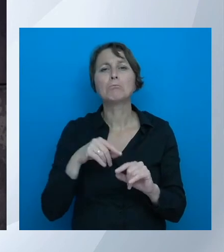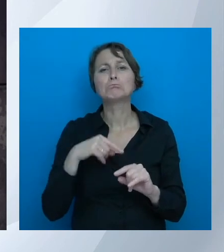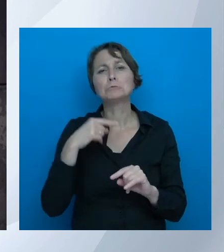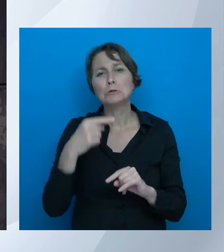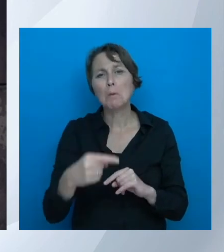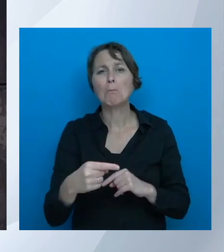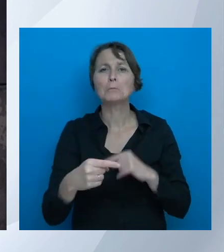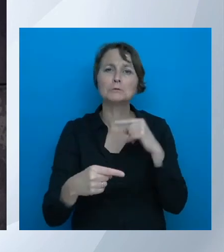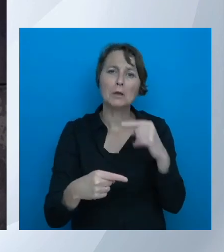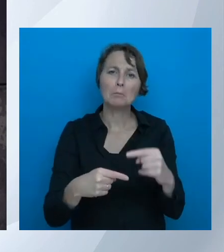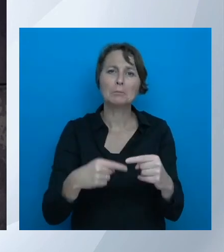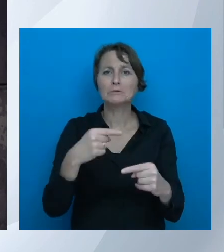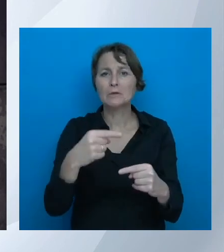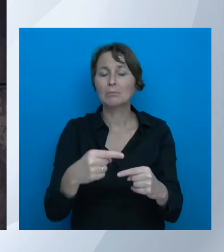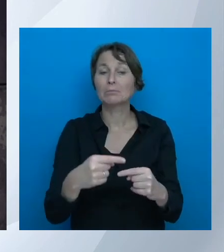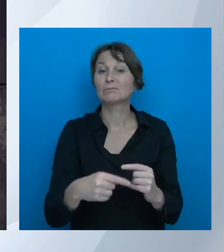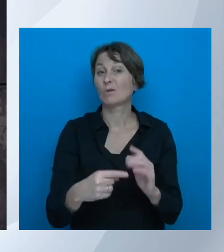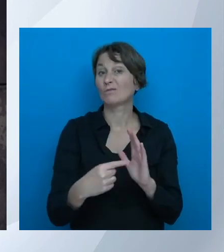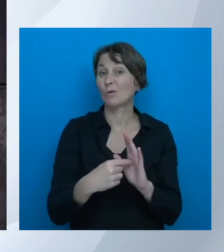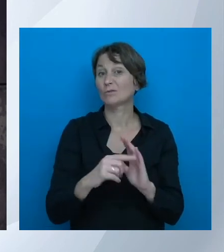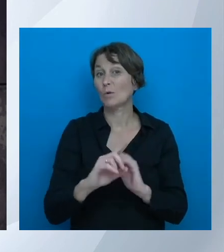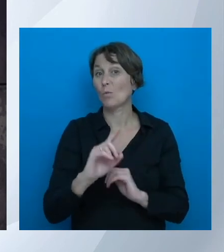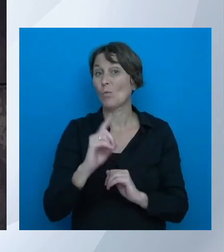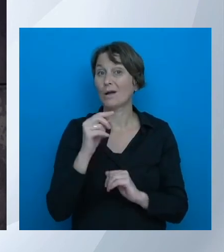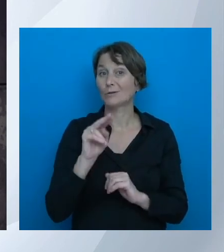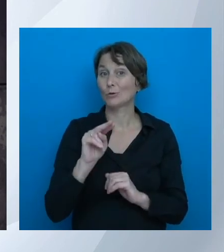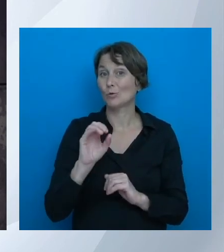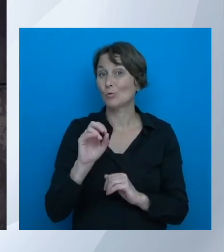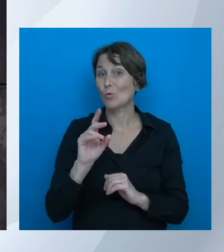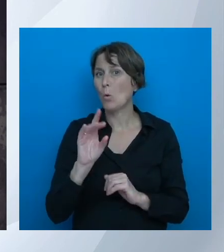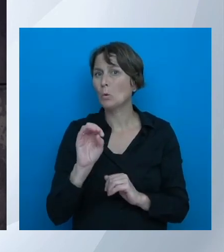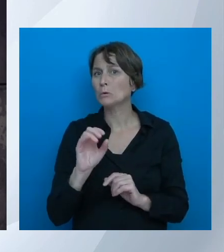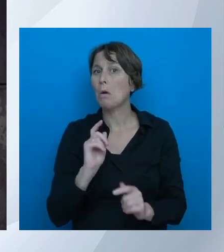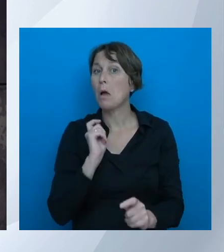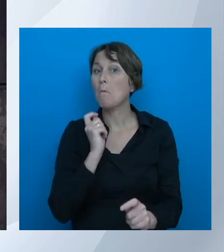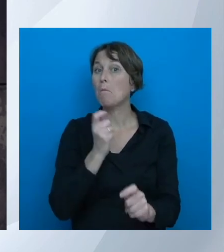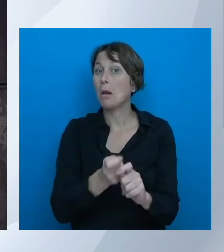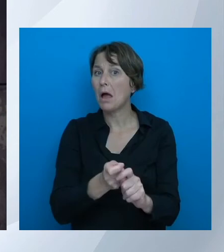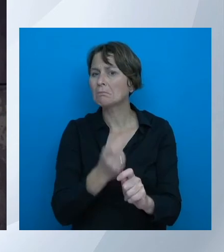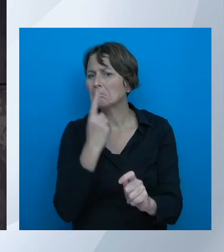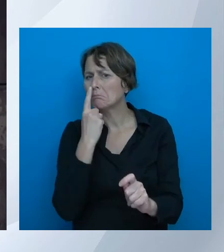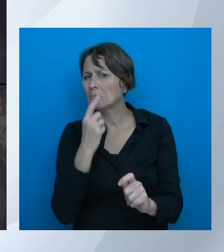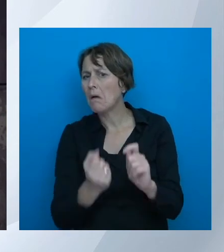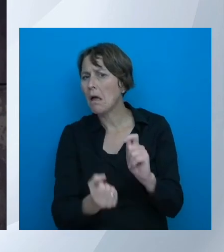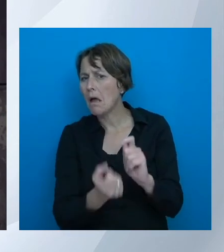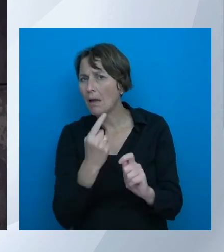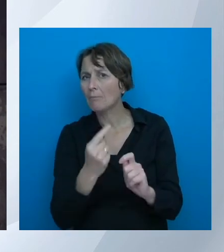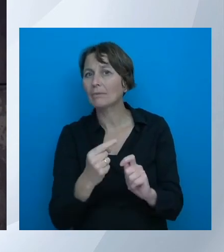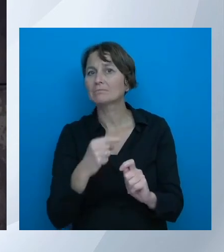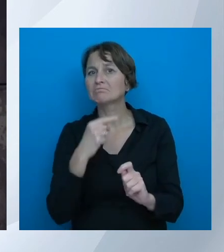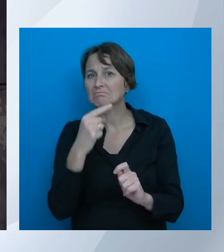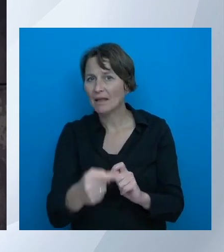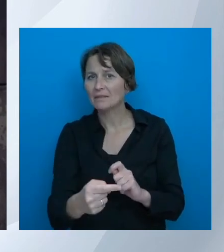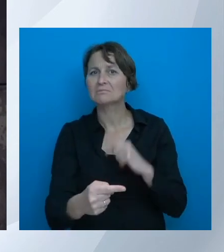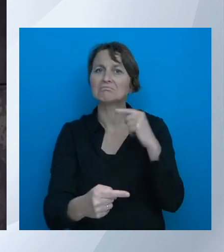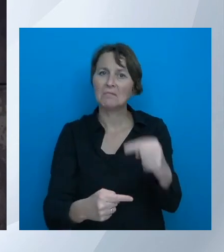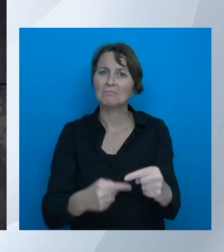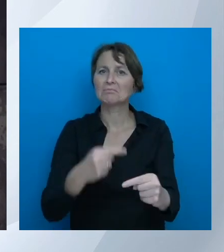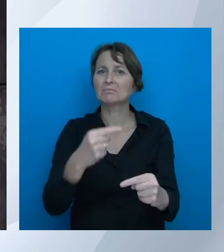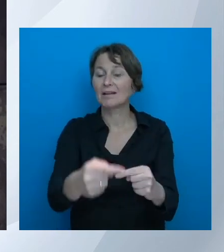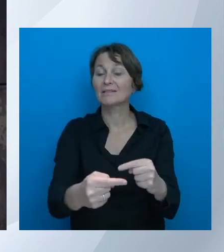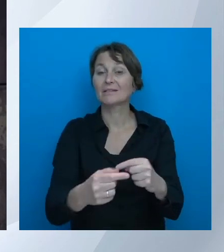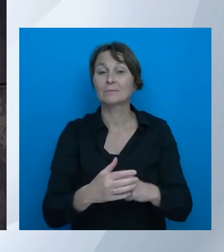one node, just apply stuff, see what's happening. But if you don't want to go all the way to